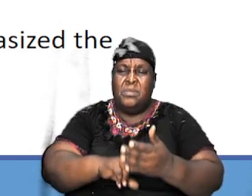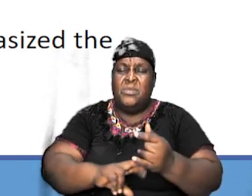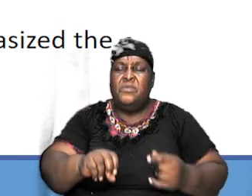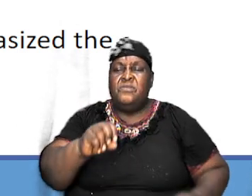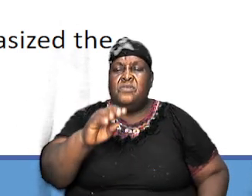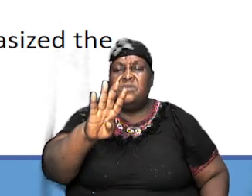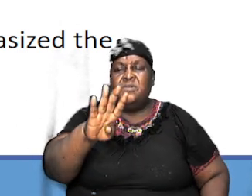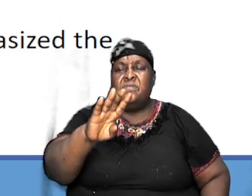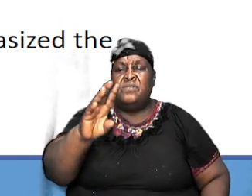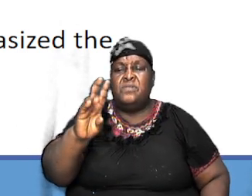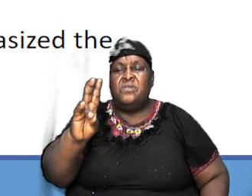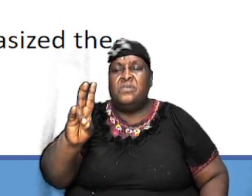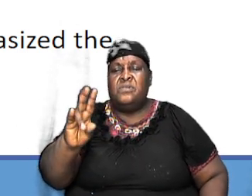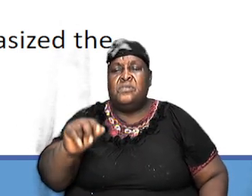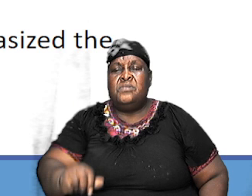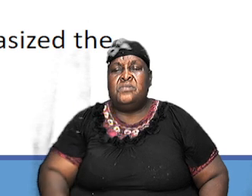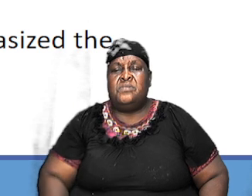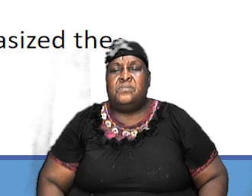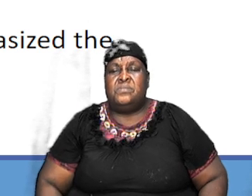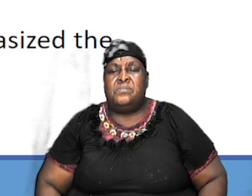that.